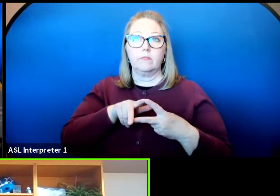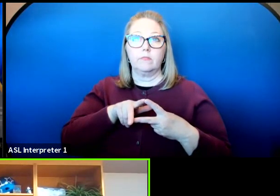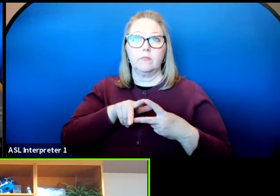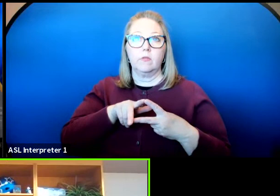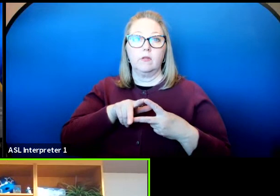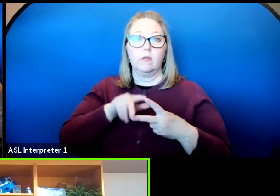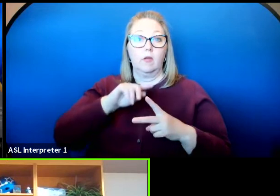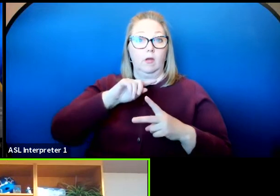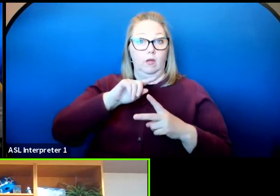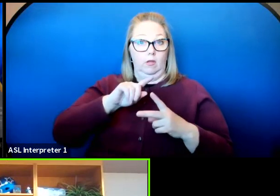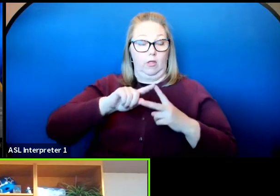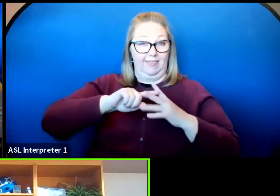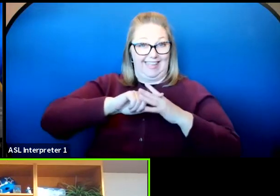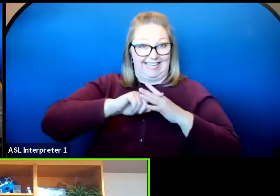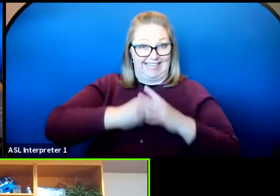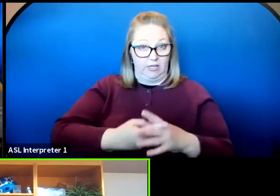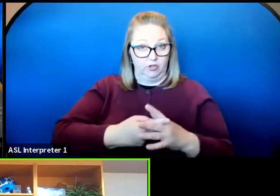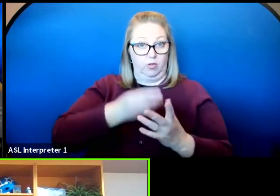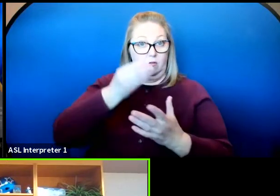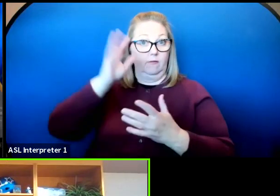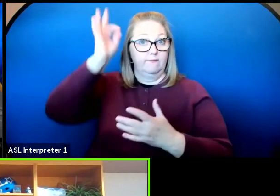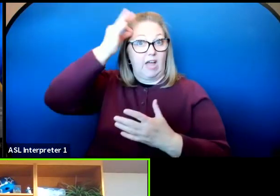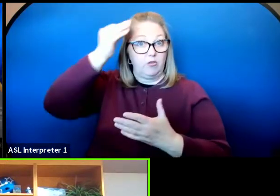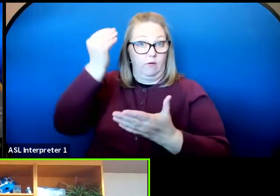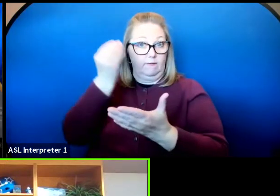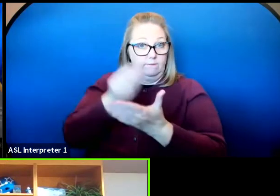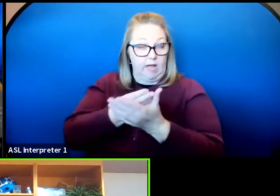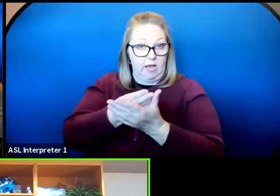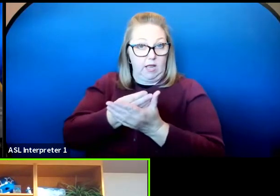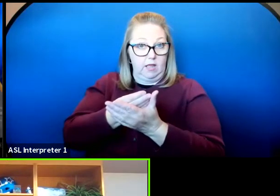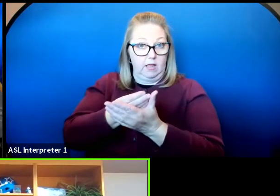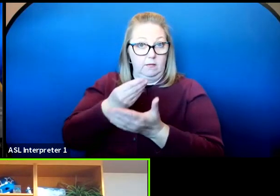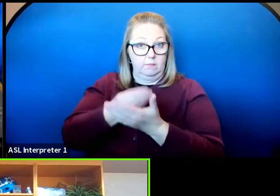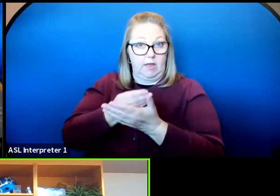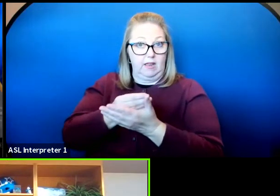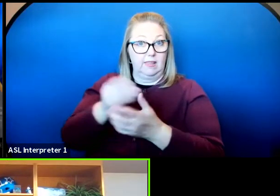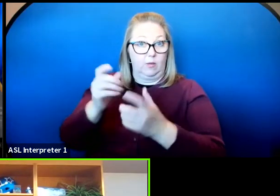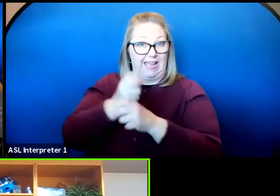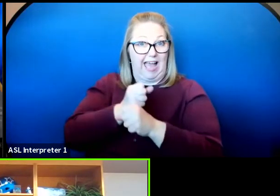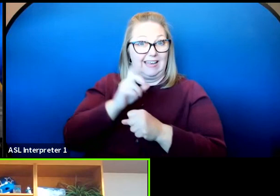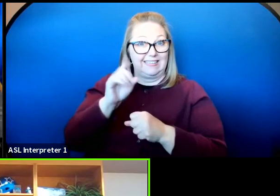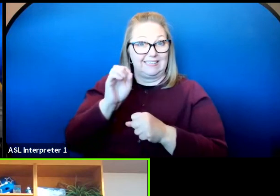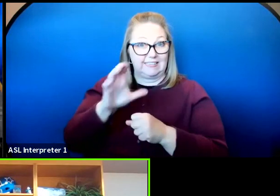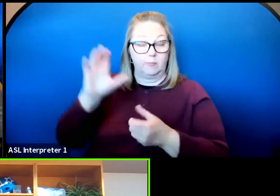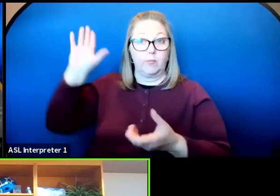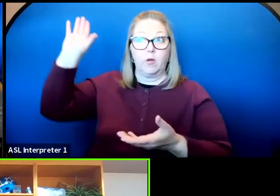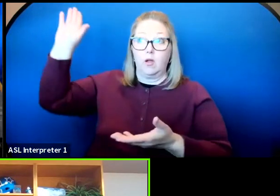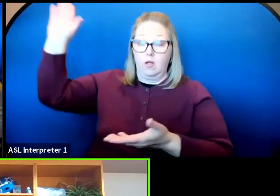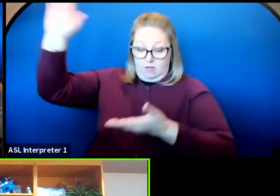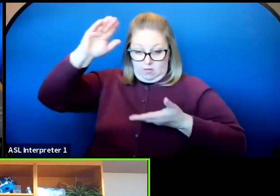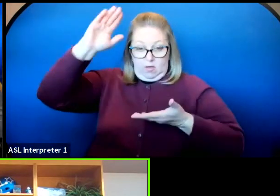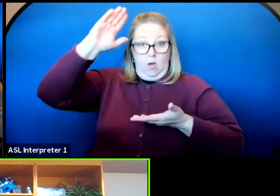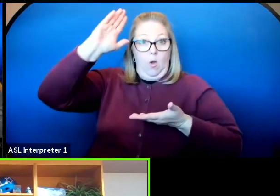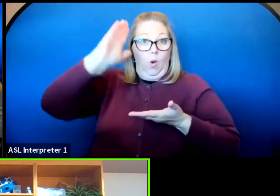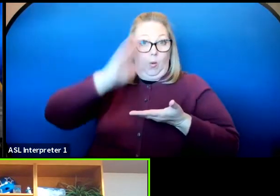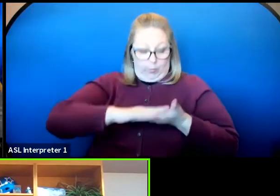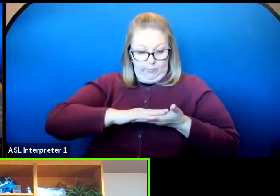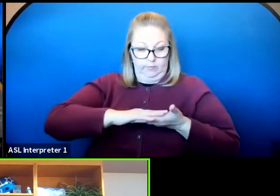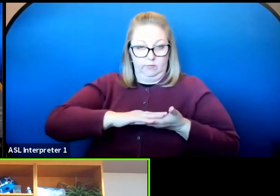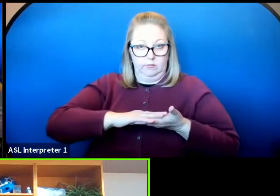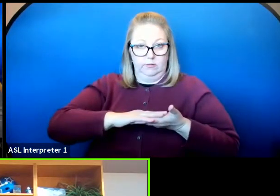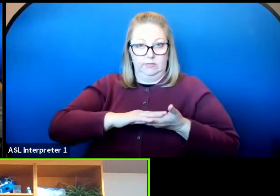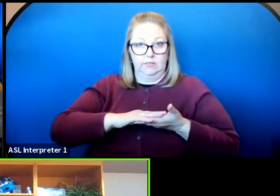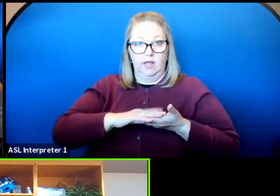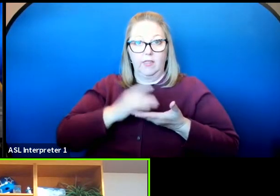funding in the initial federal rental assistance came forward in December. When that funding was exhausted, there were about 12,000 individuals that